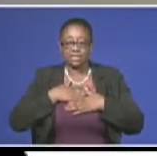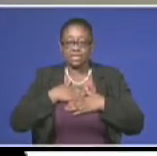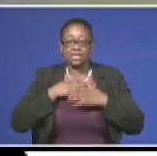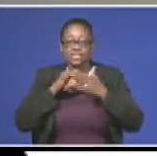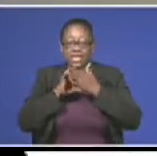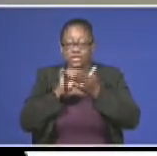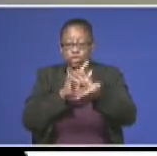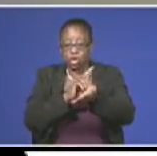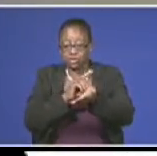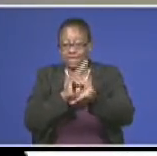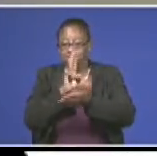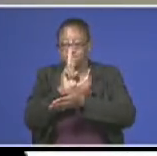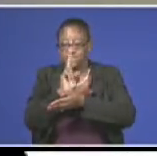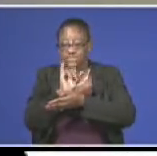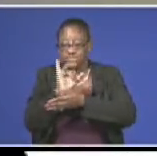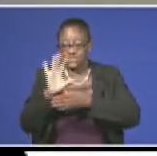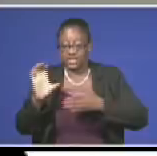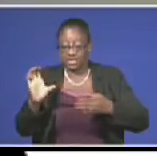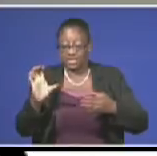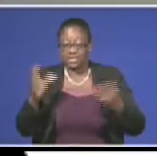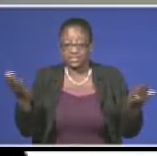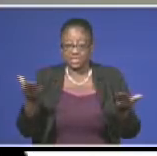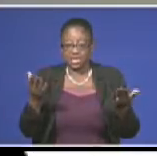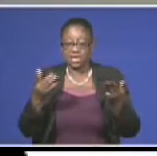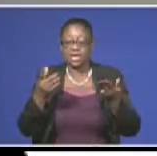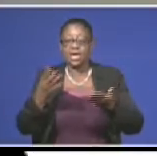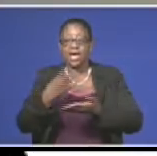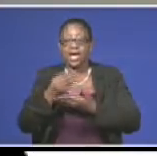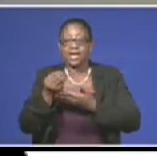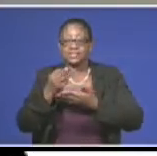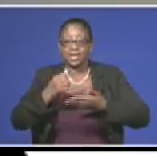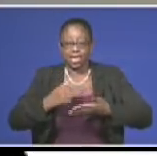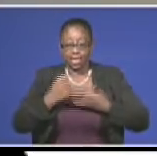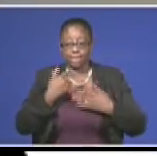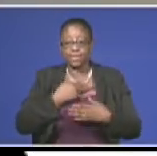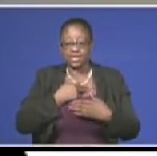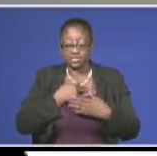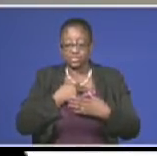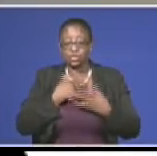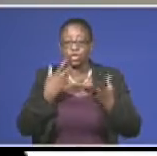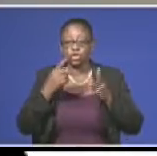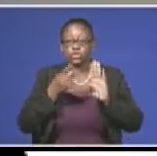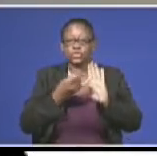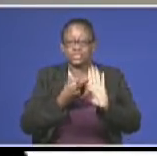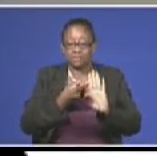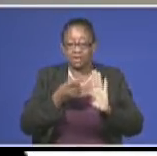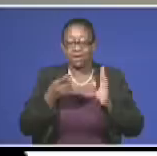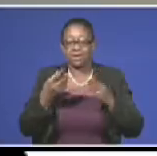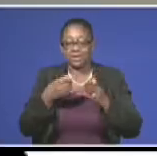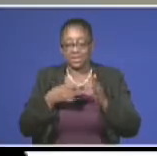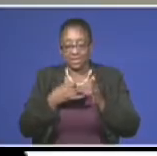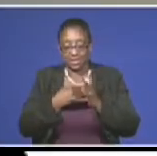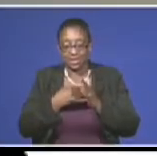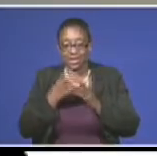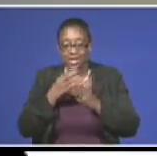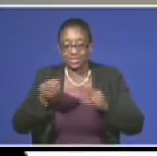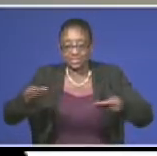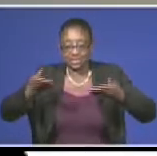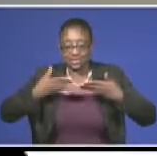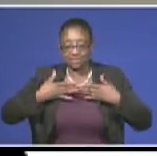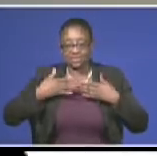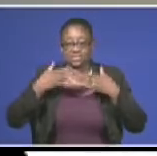Nick Vic is here, that he's going to help us to formalize this and to give people a lot of hope